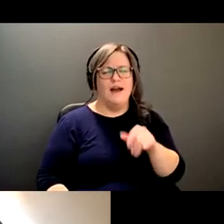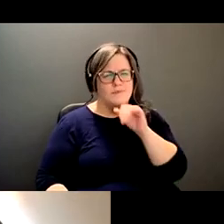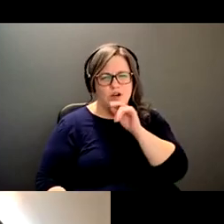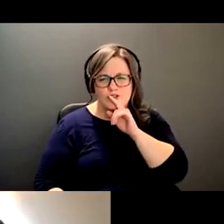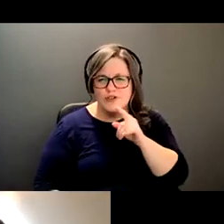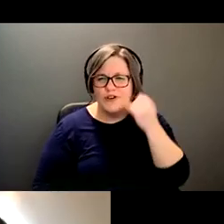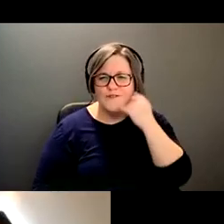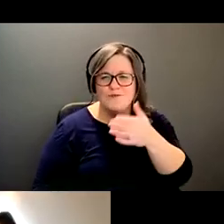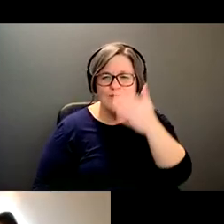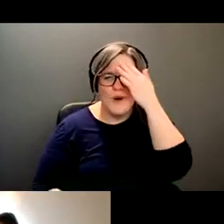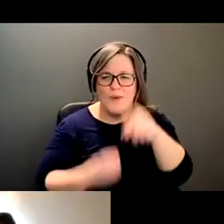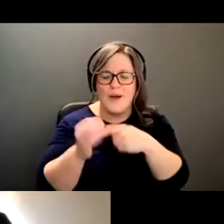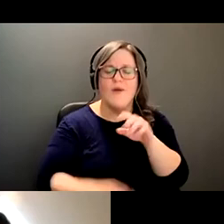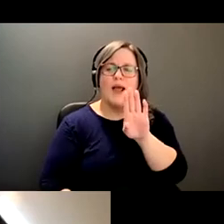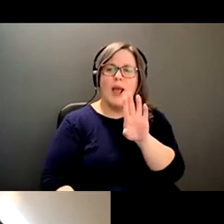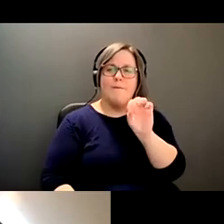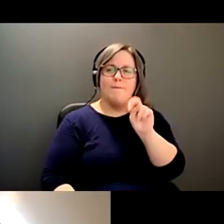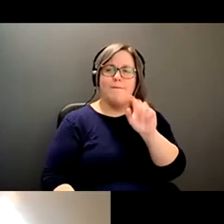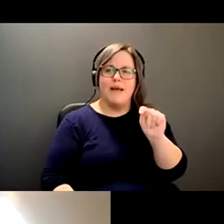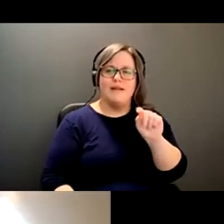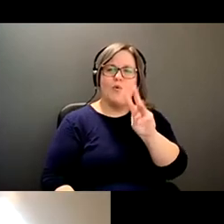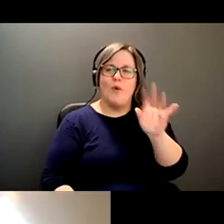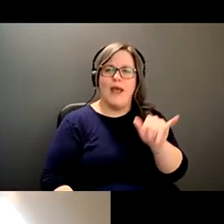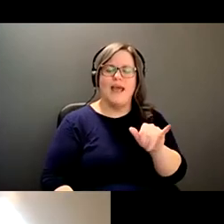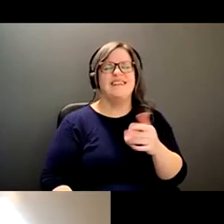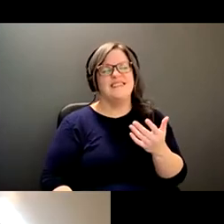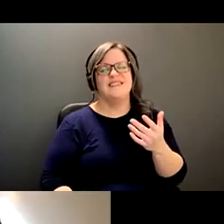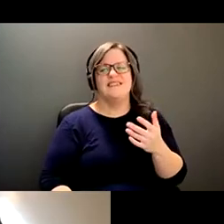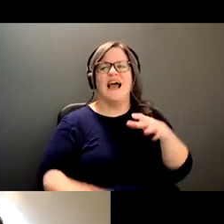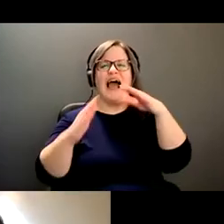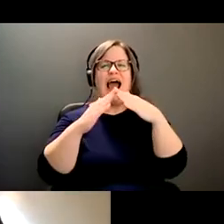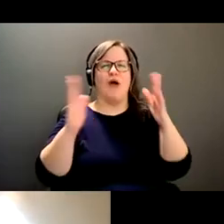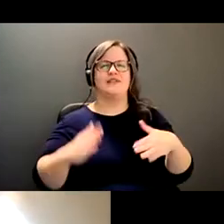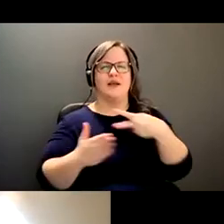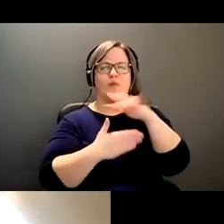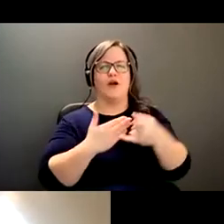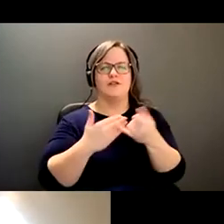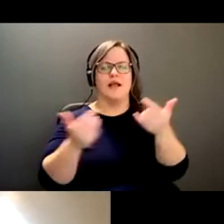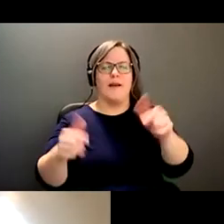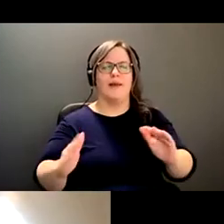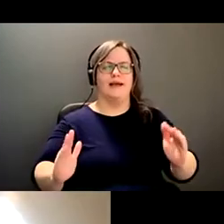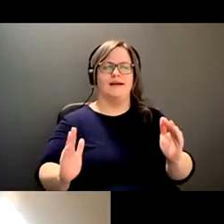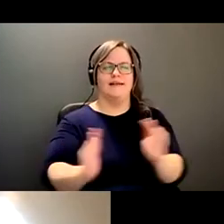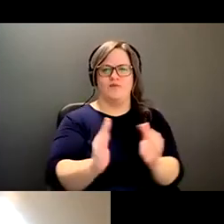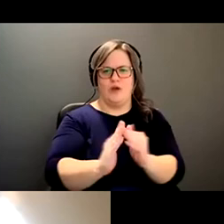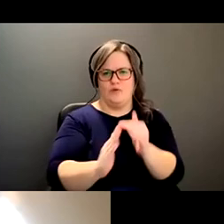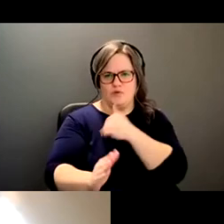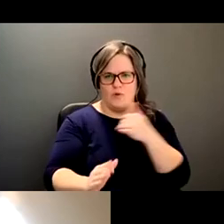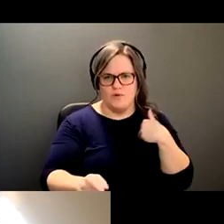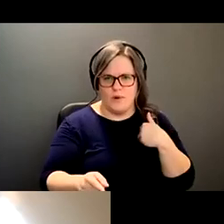real estate project that's happened in downtown Toronto. But any sort of